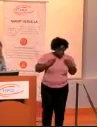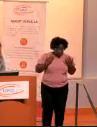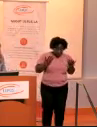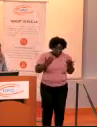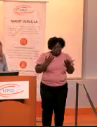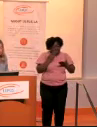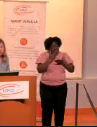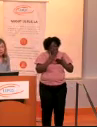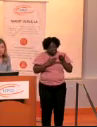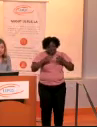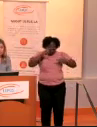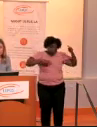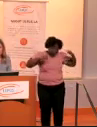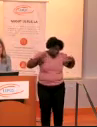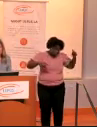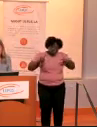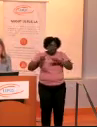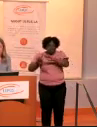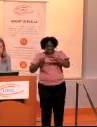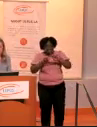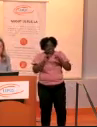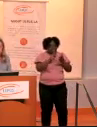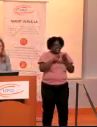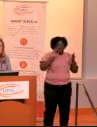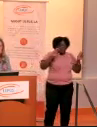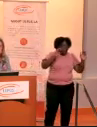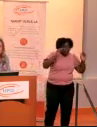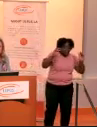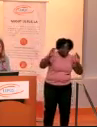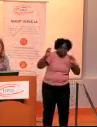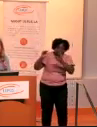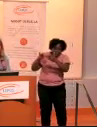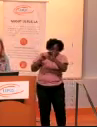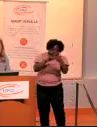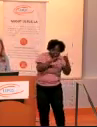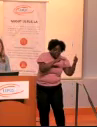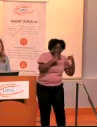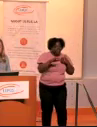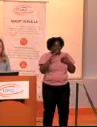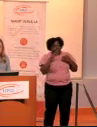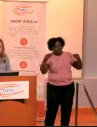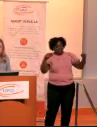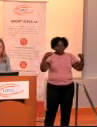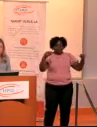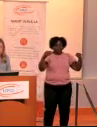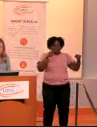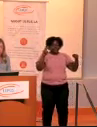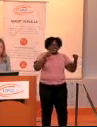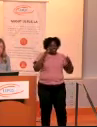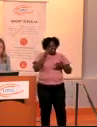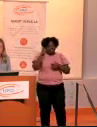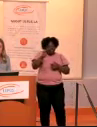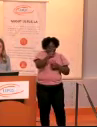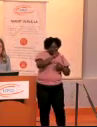I think, made comparison from one study to another hard. So take that with a grain of salt as you're looking at the differences in response